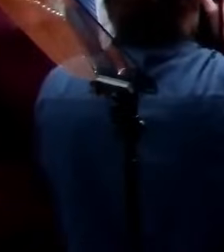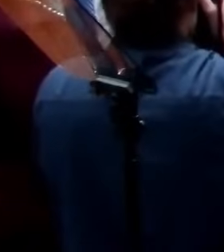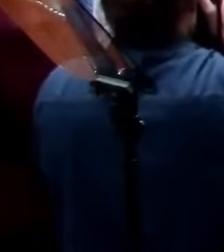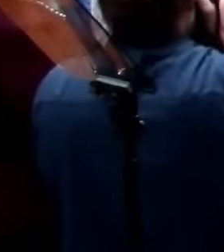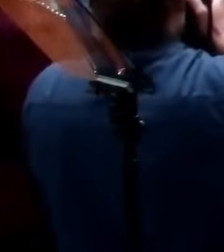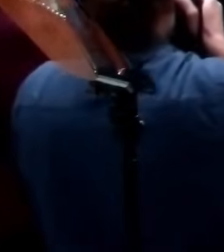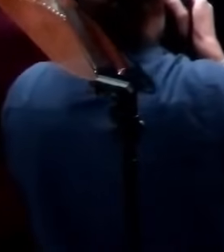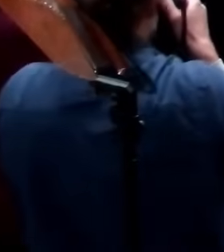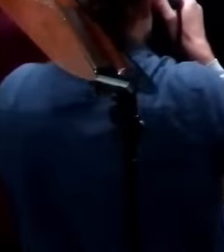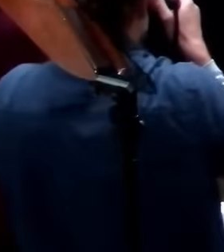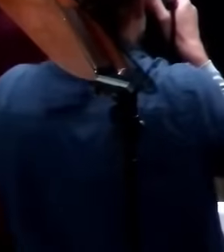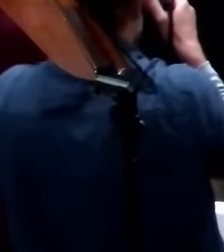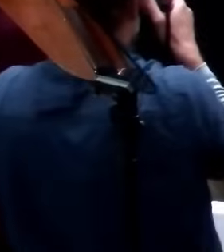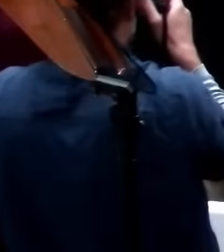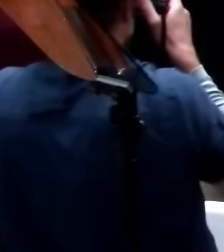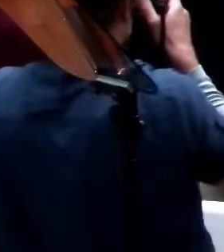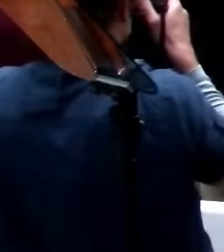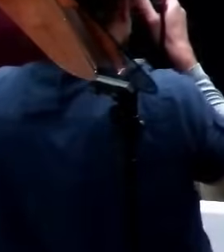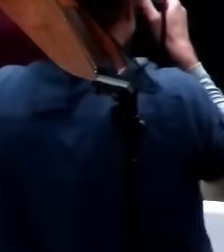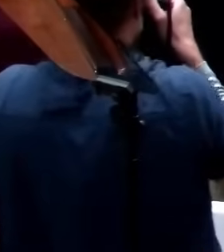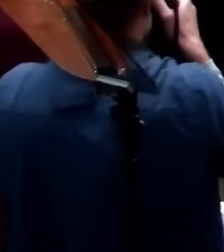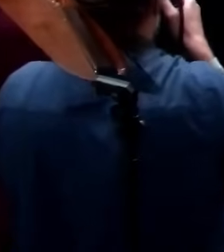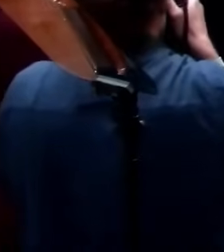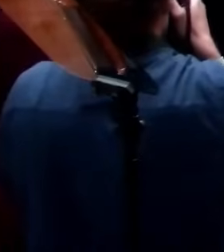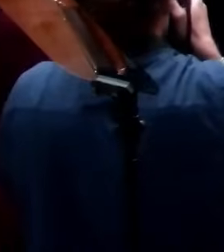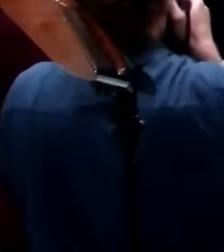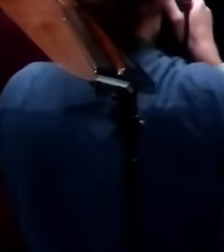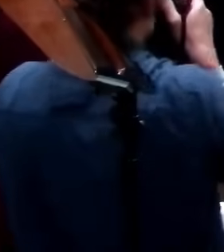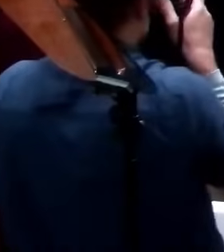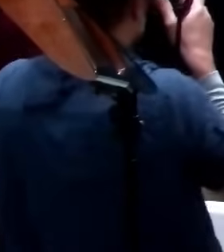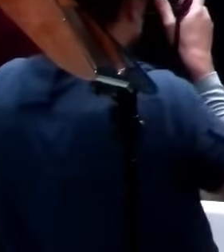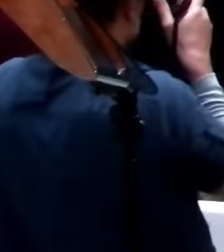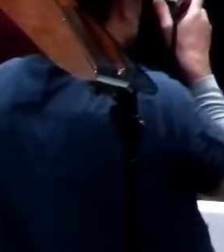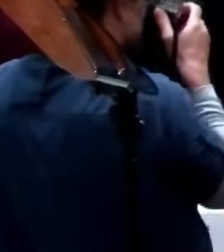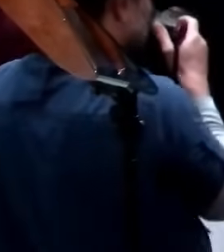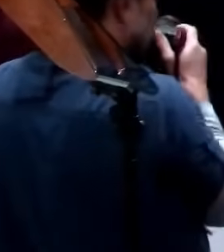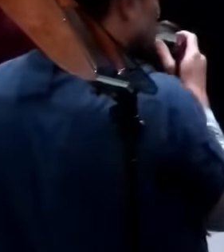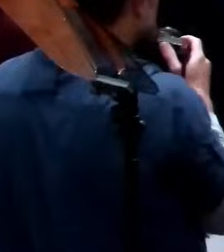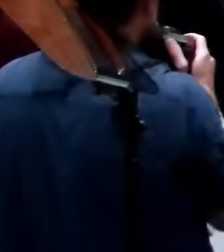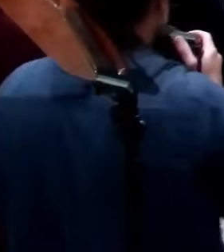Thank you. Please find a seat. Right here, baby.